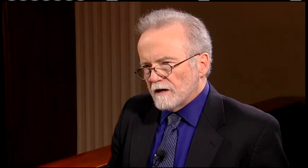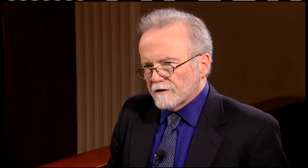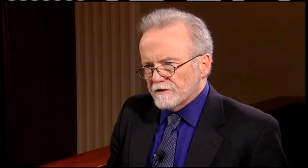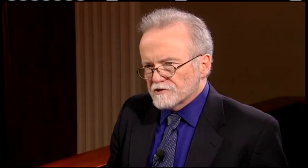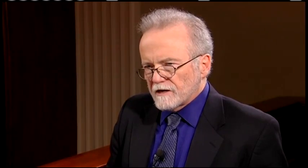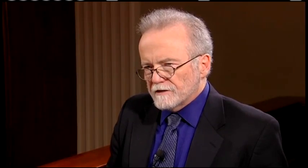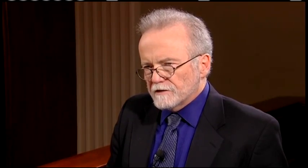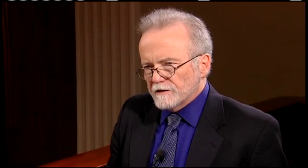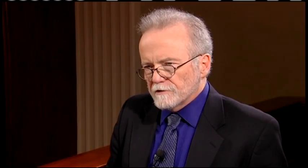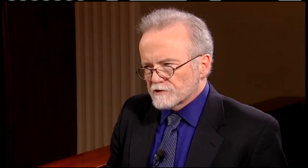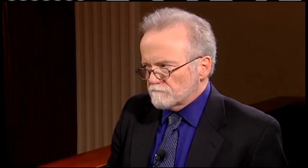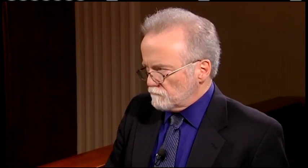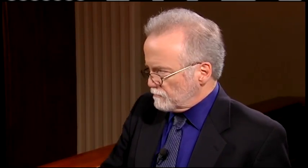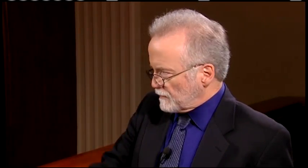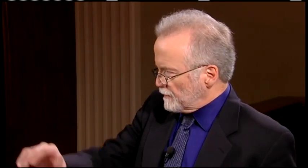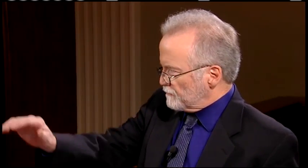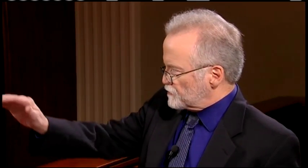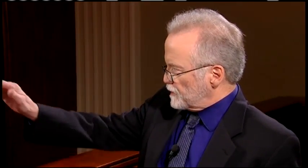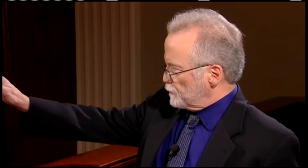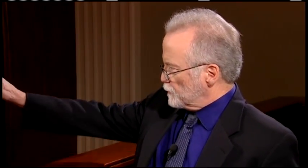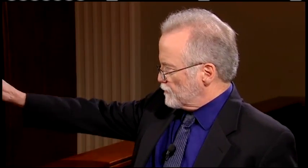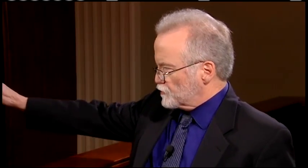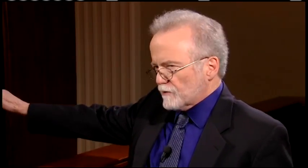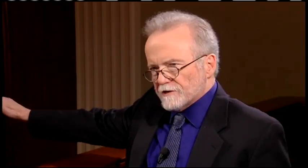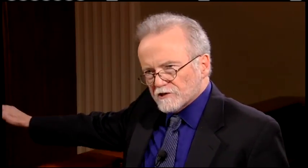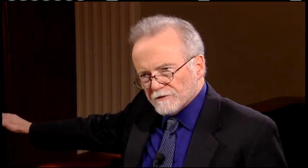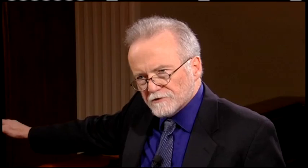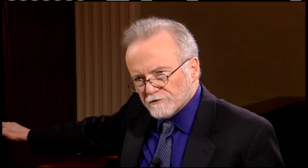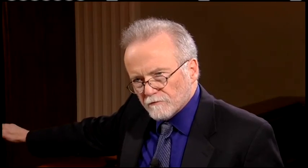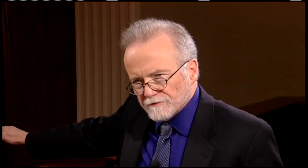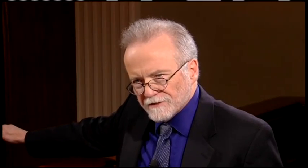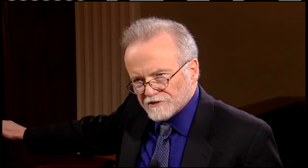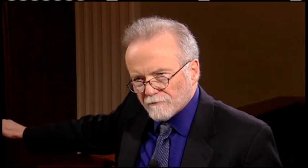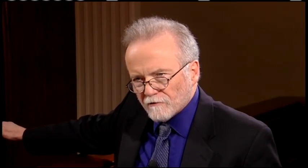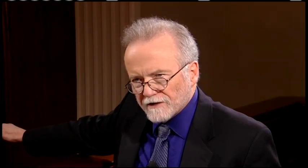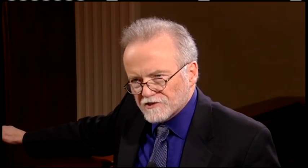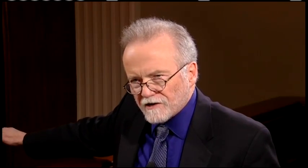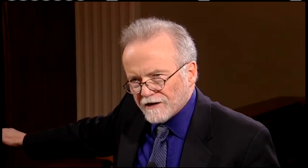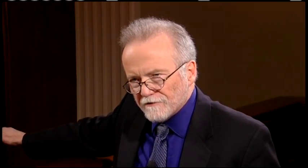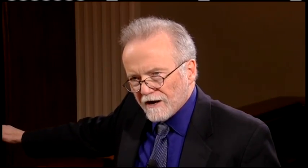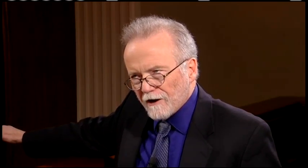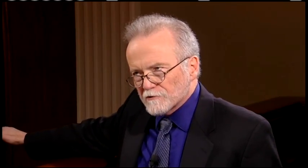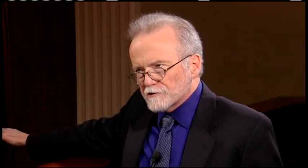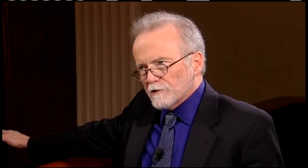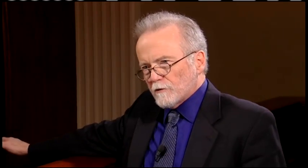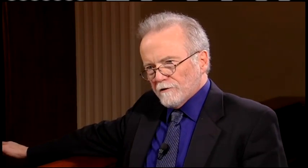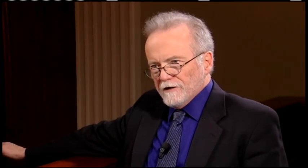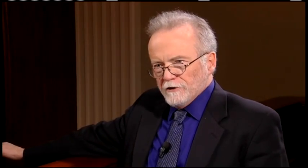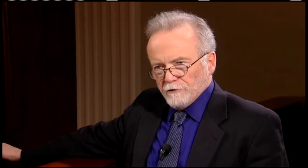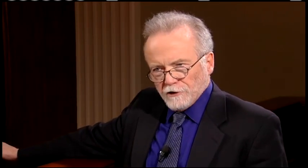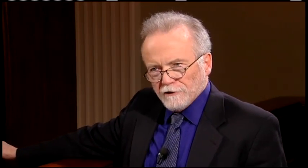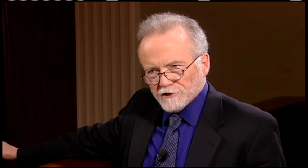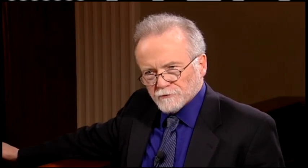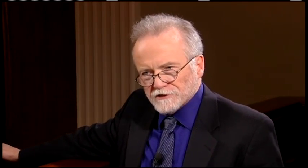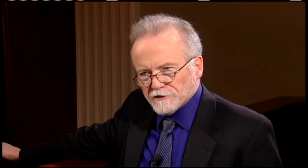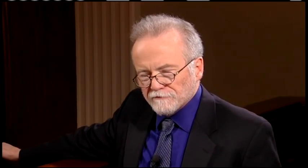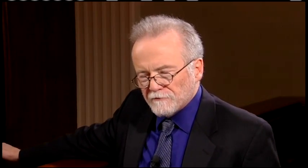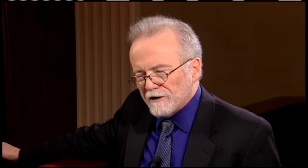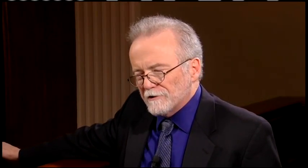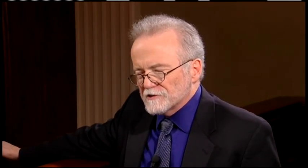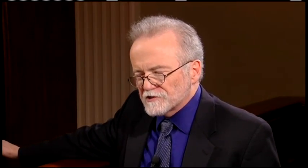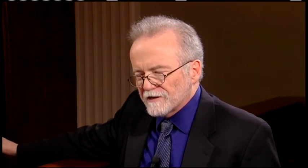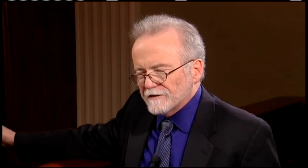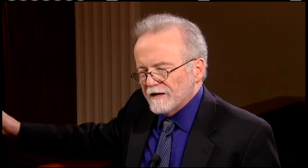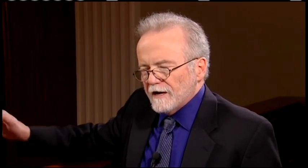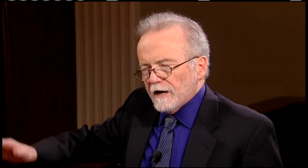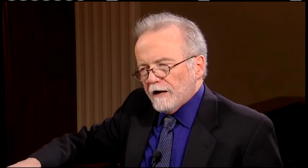though, a lot of these ideas kind of sailed over the transom into the Democratic side of the House here, where your colleagues were sitting from the